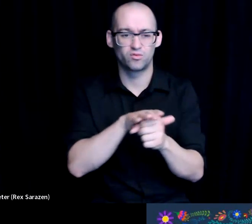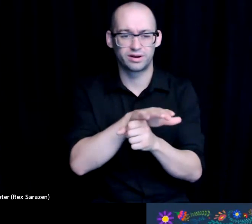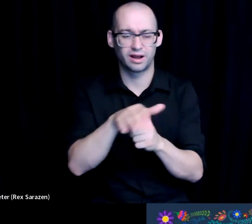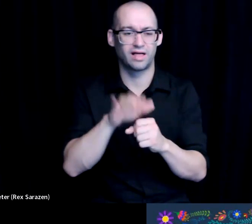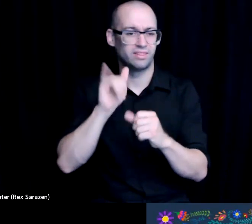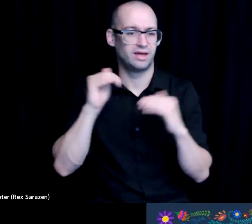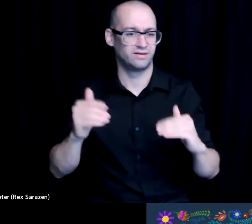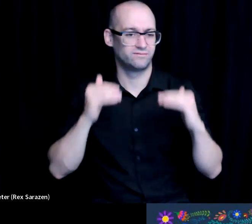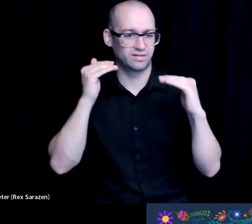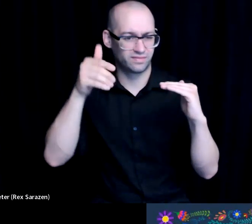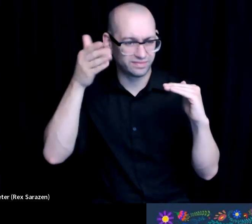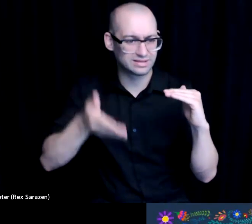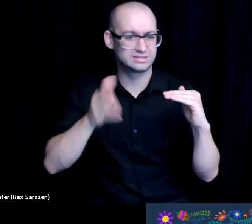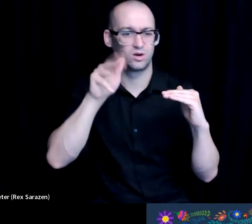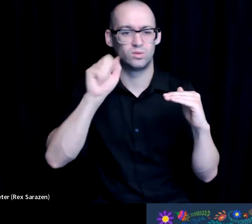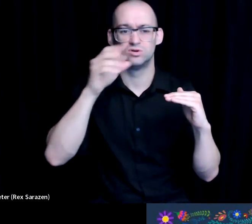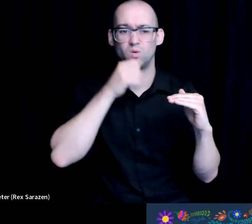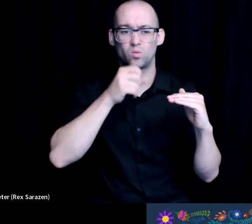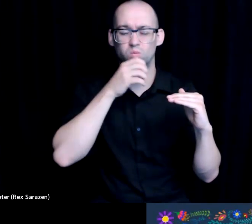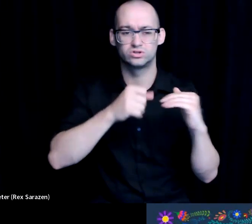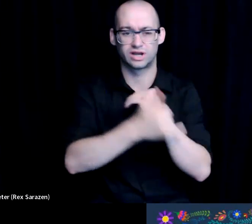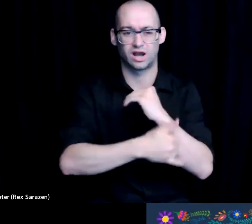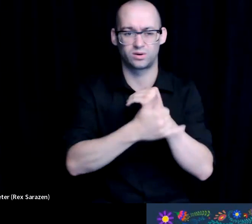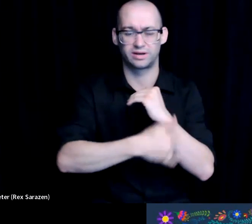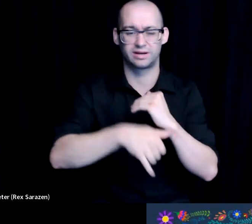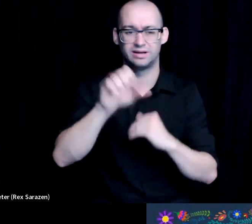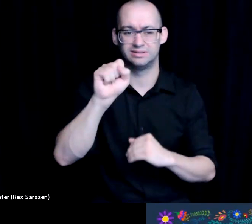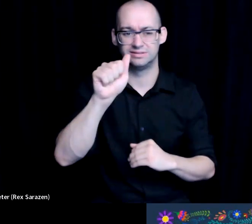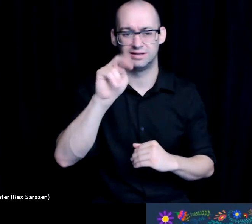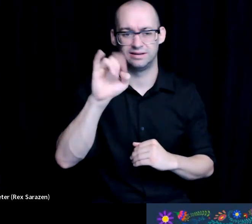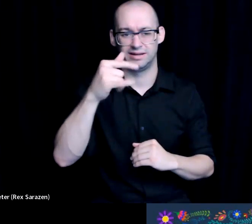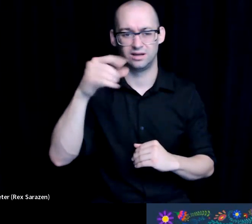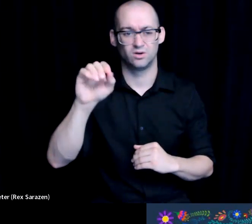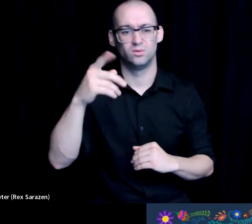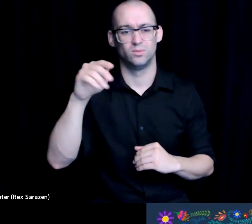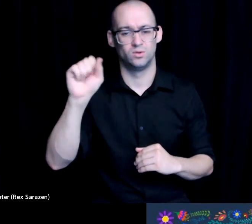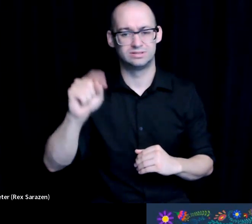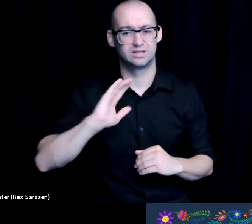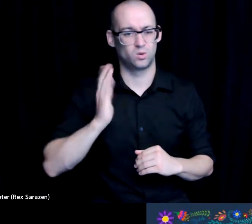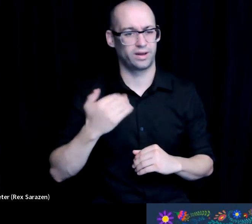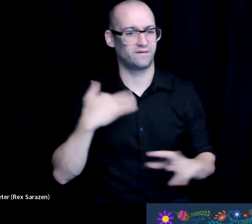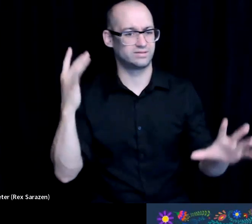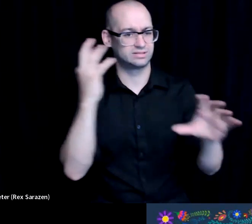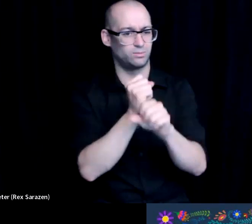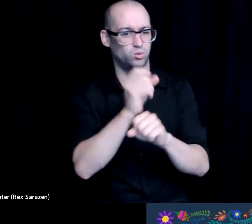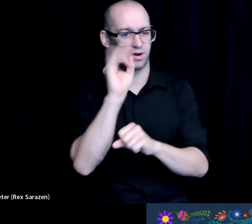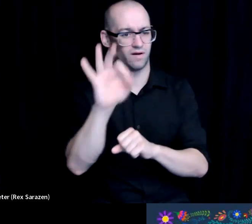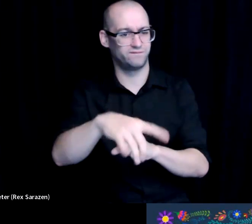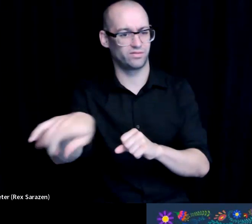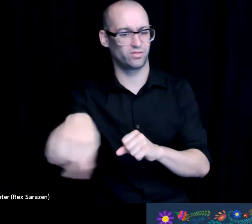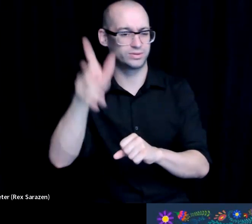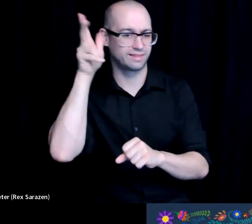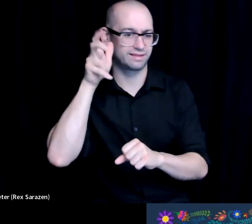County, Inland Region, San Diego, and Central Coast. And we do have a summary of those